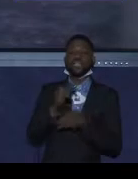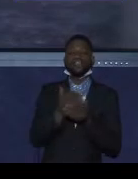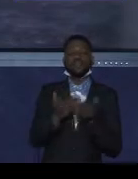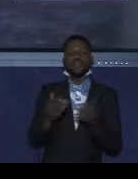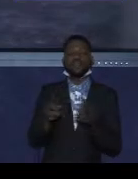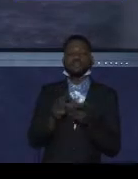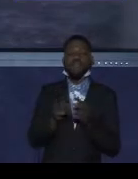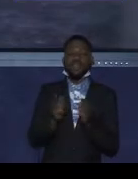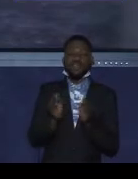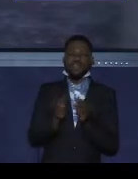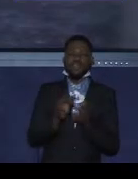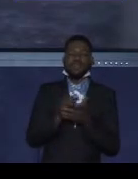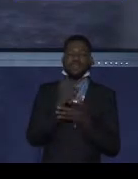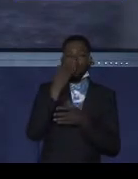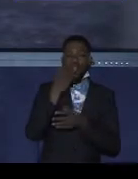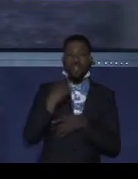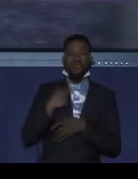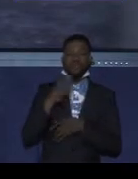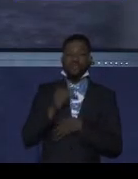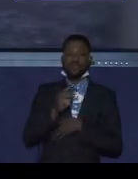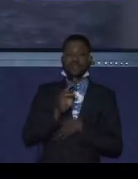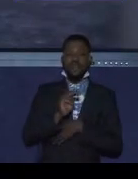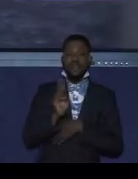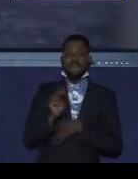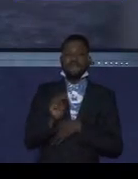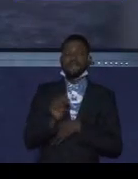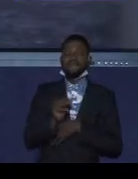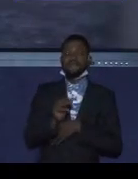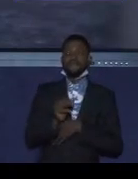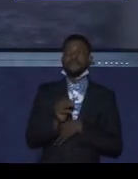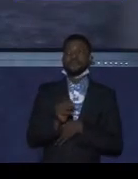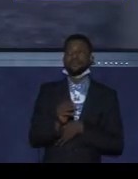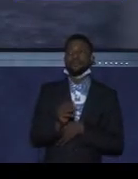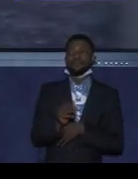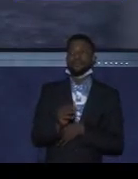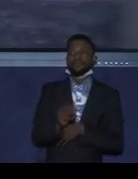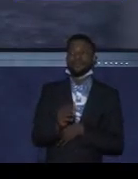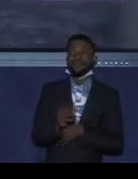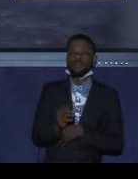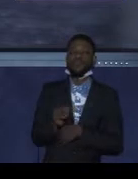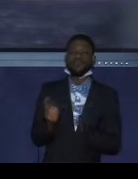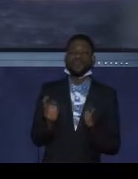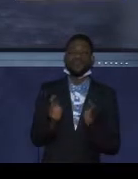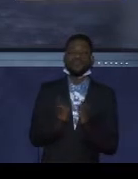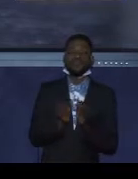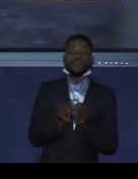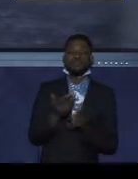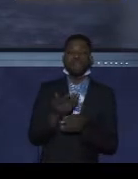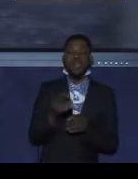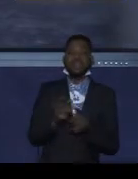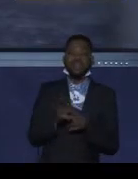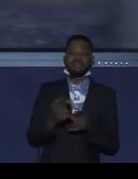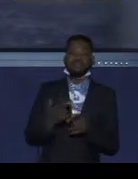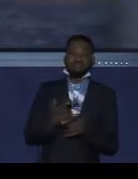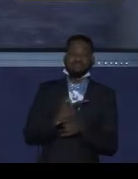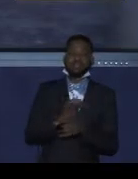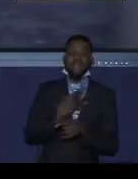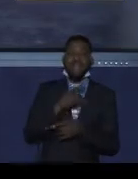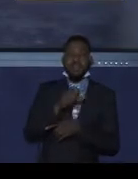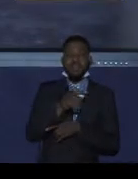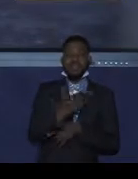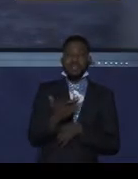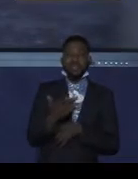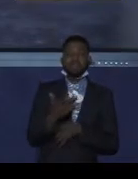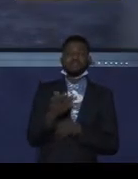very small, and that is why we use the milliliter. The syringe is very small. Okay, so small containers like this syringe